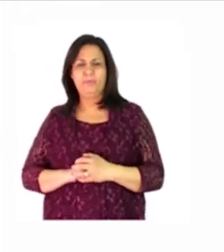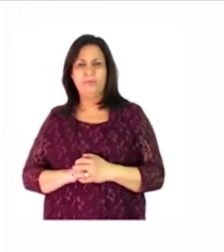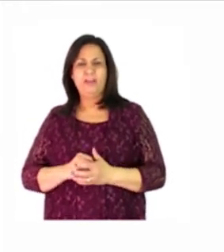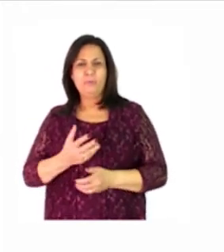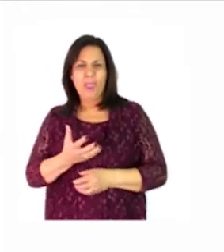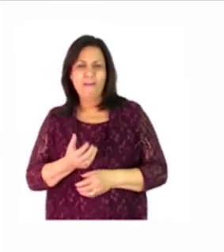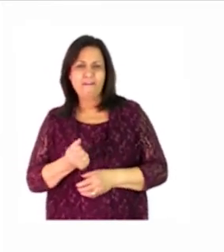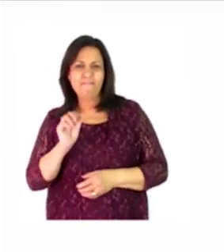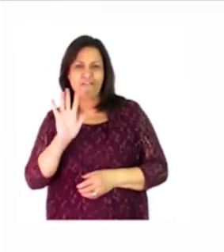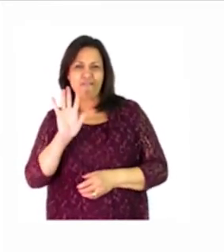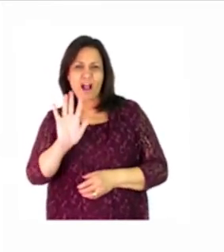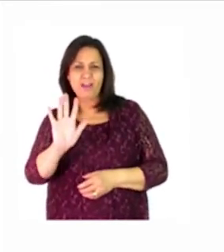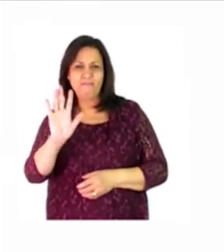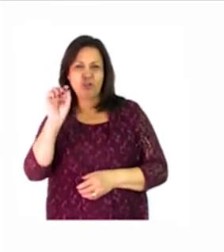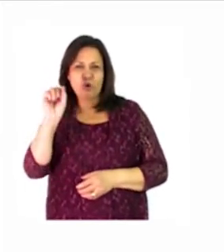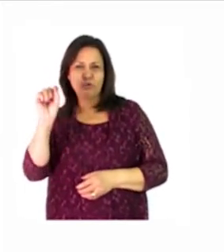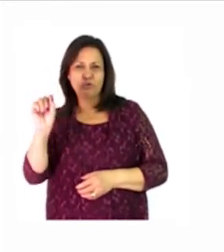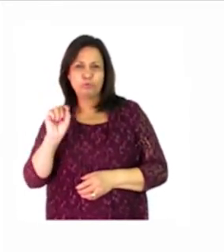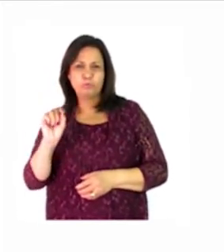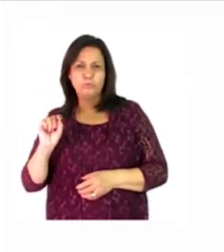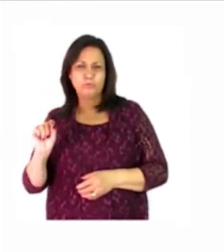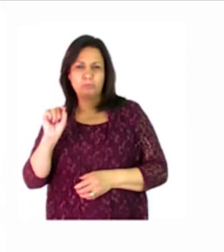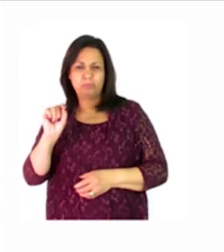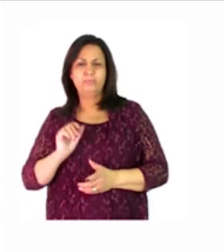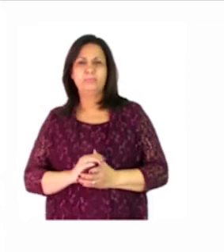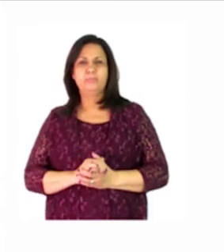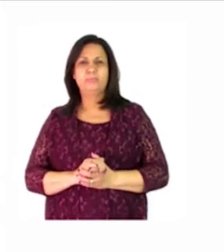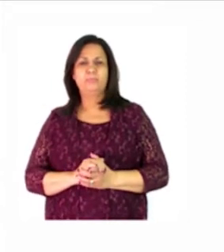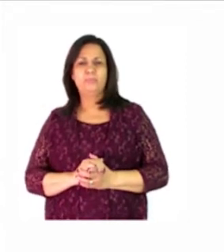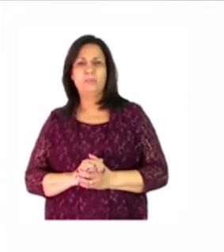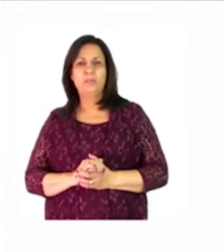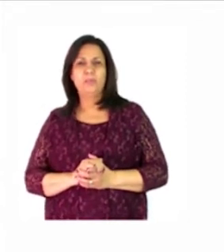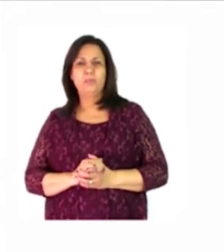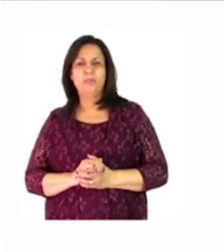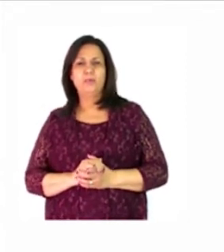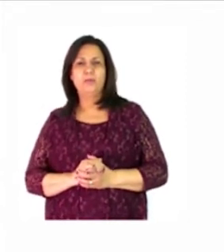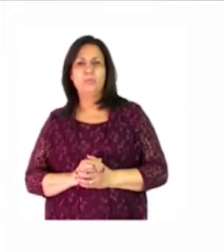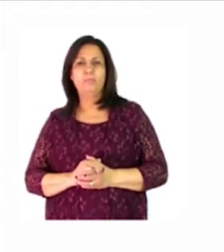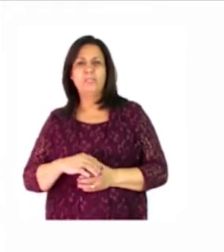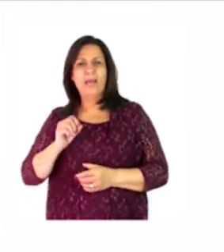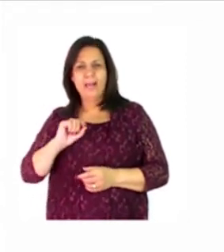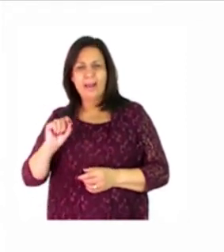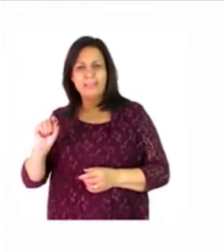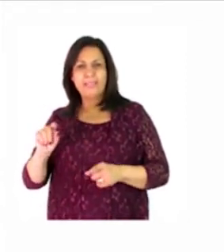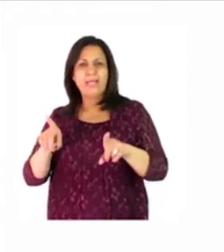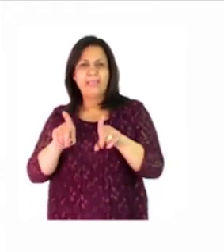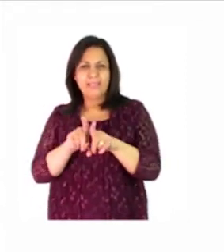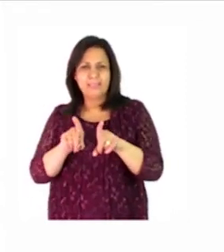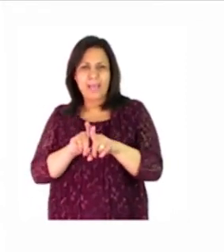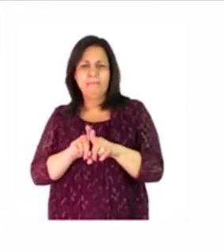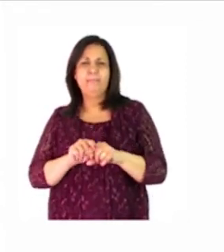have 5 dots in this block. So we need to copy in the next